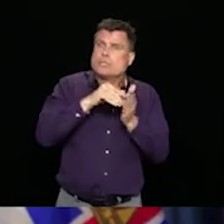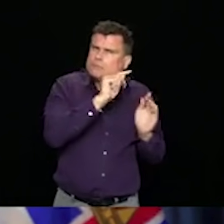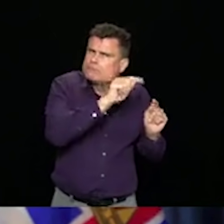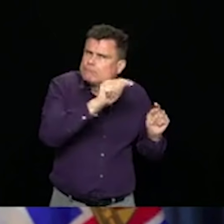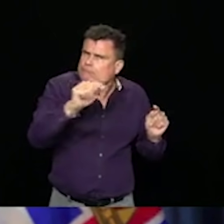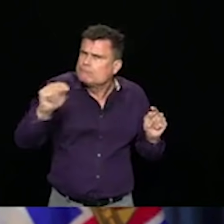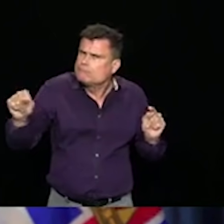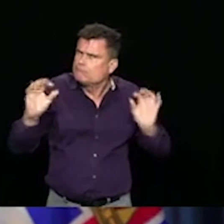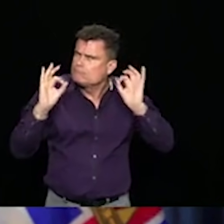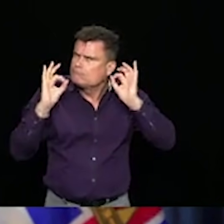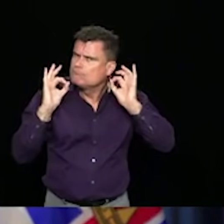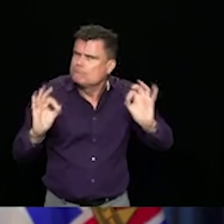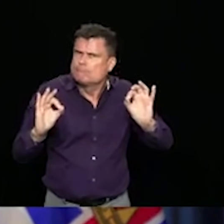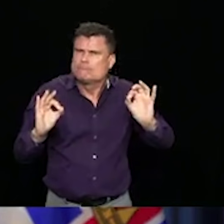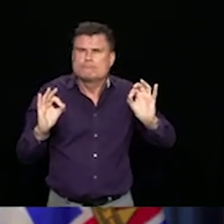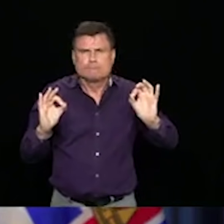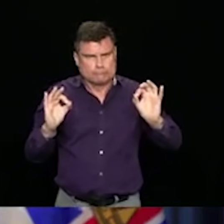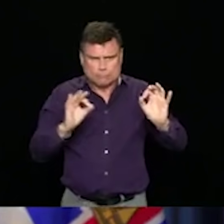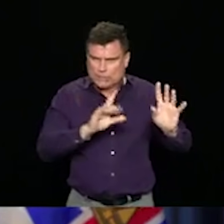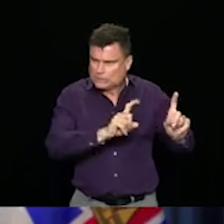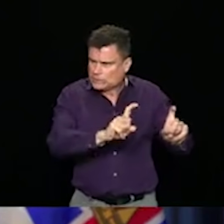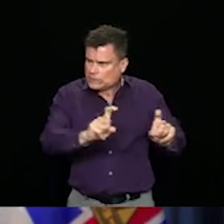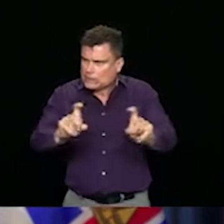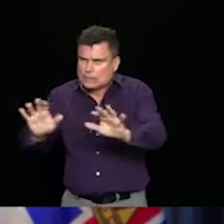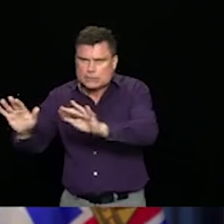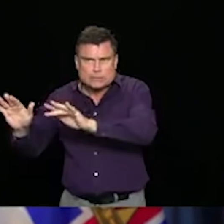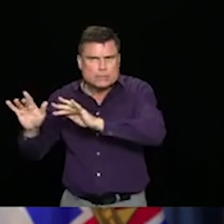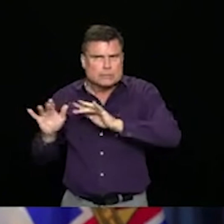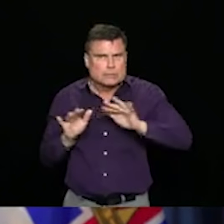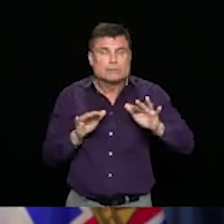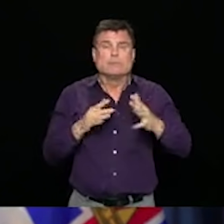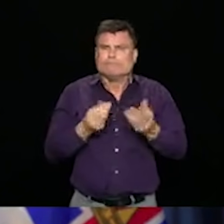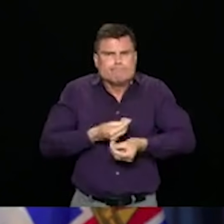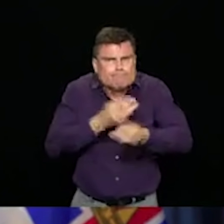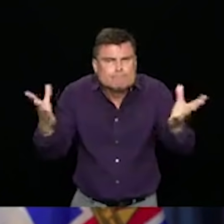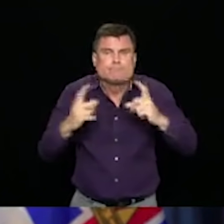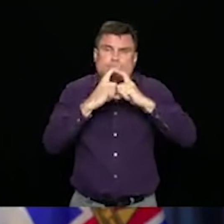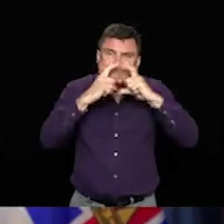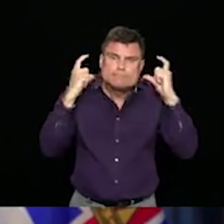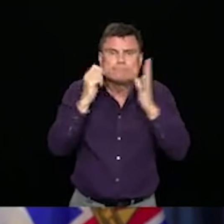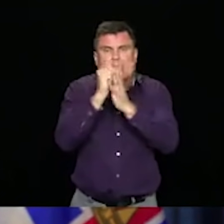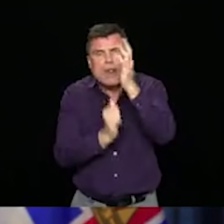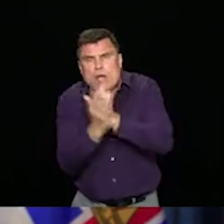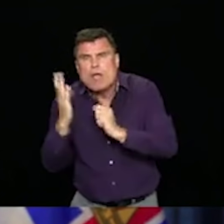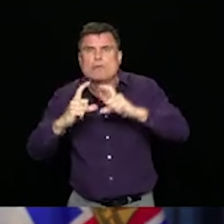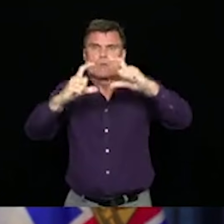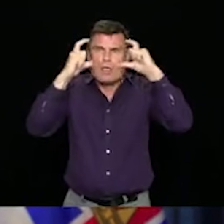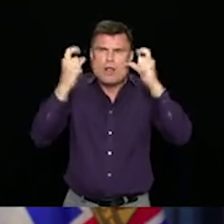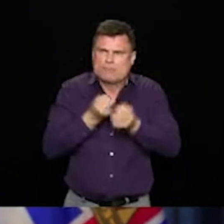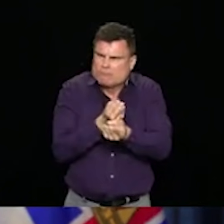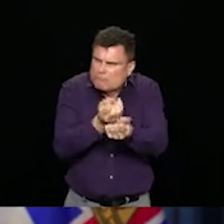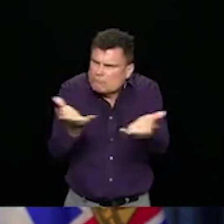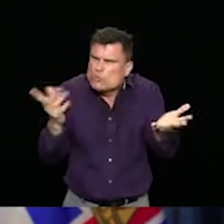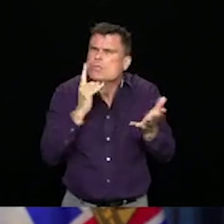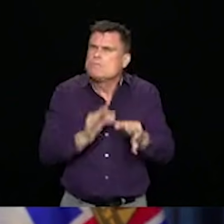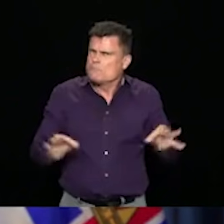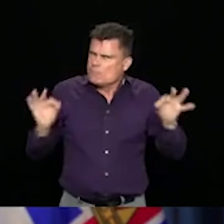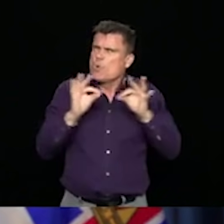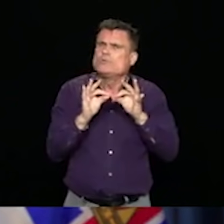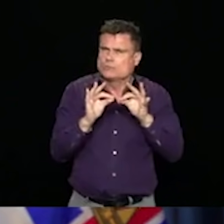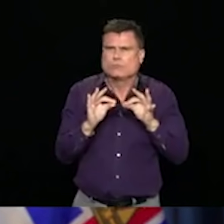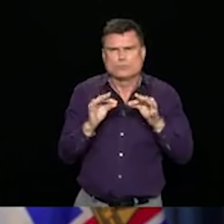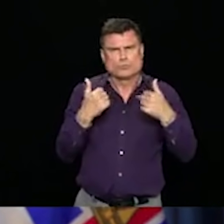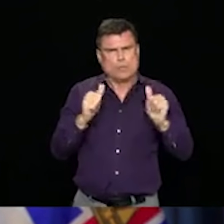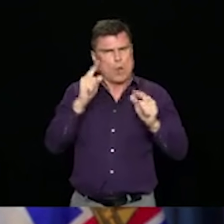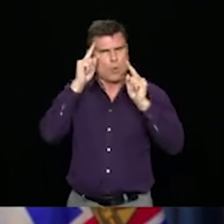integrated into the supply chain for PPE, which is a critical factor in British Columbia in controlling the spread of the infection.